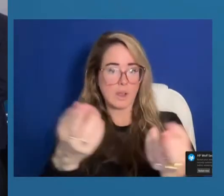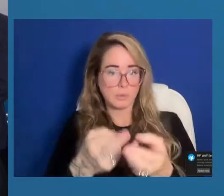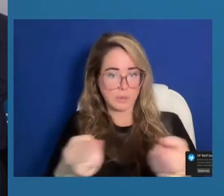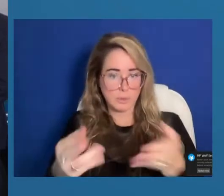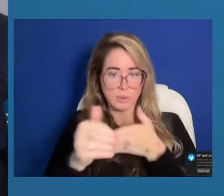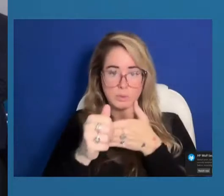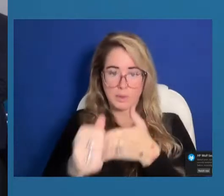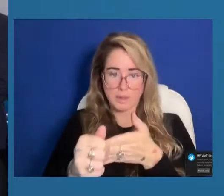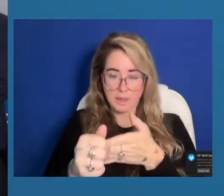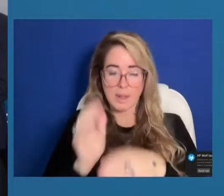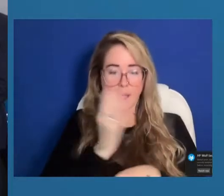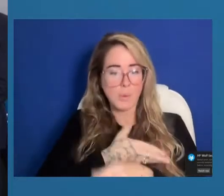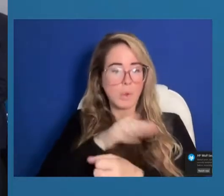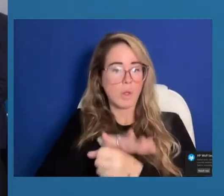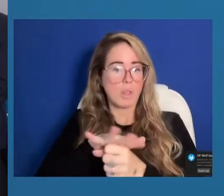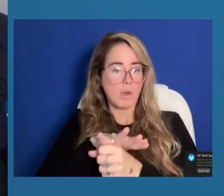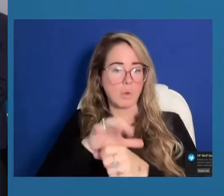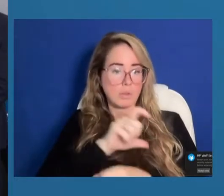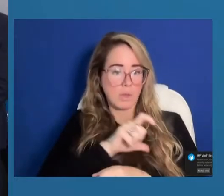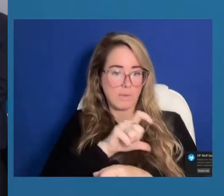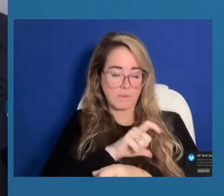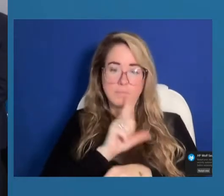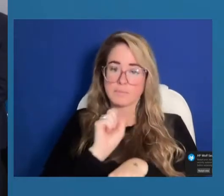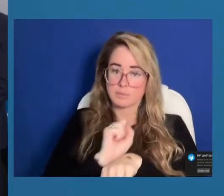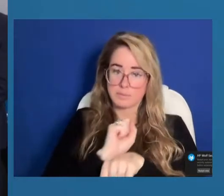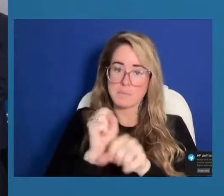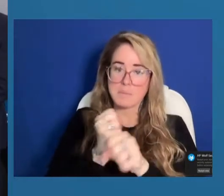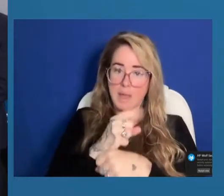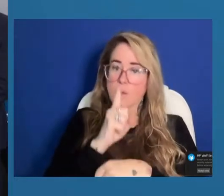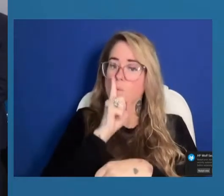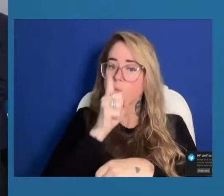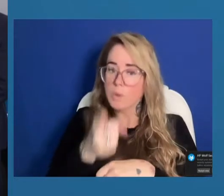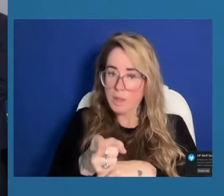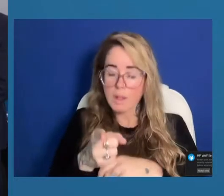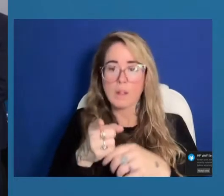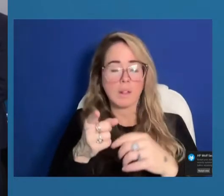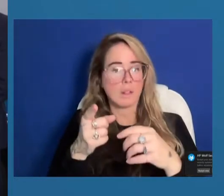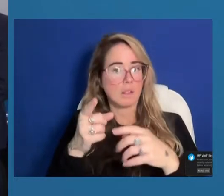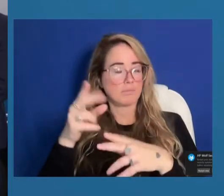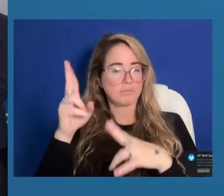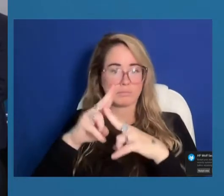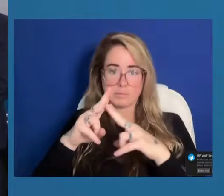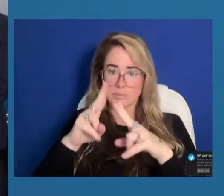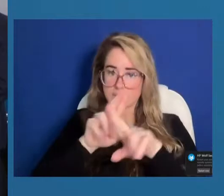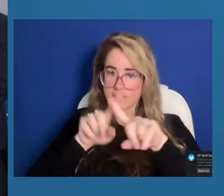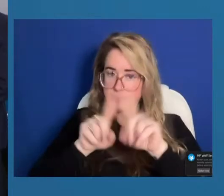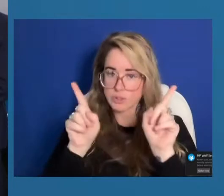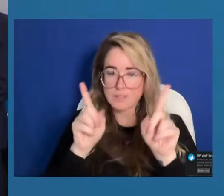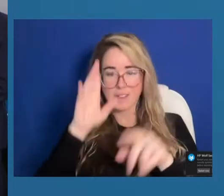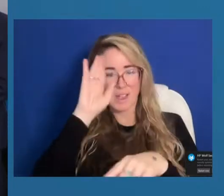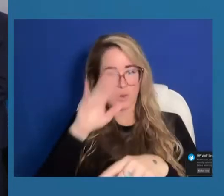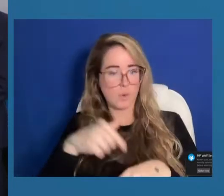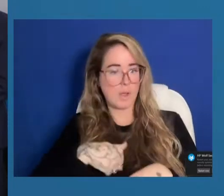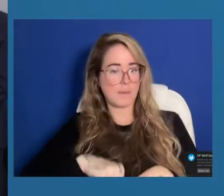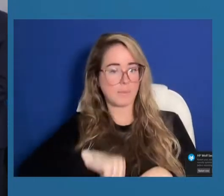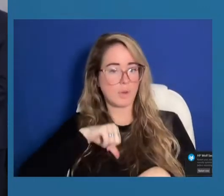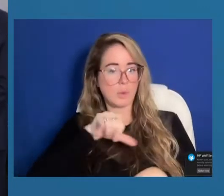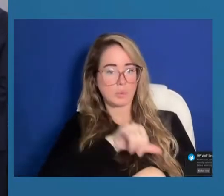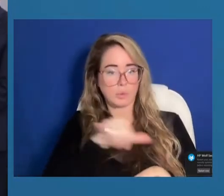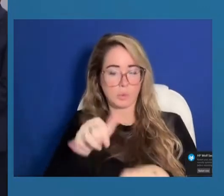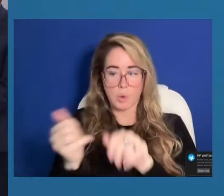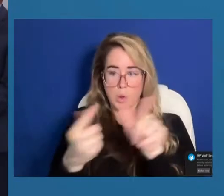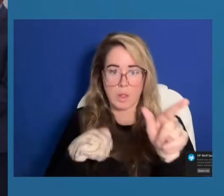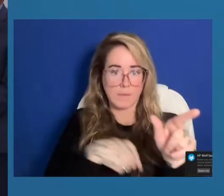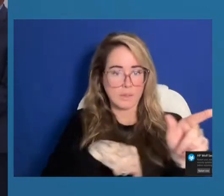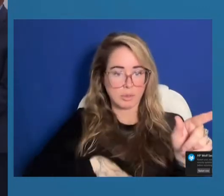our local law enforcement has made a measurable difference. I know I'm proud, as well of all of us, that we're proud